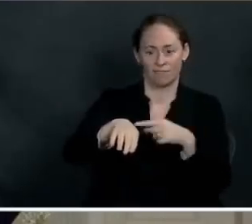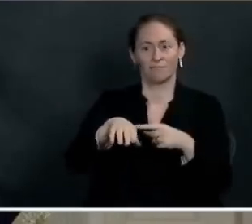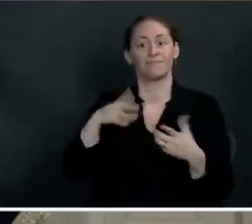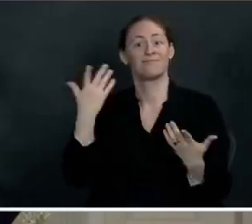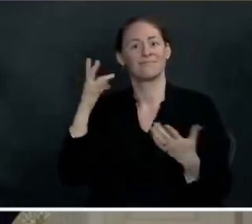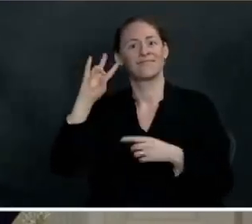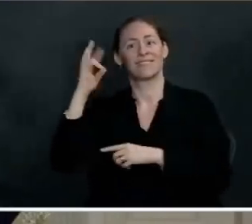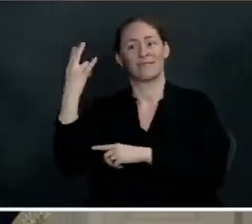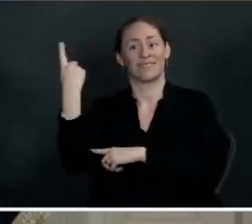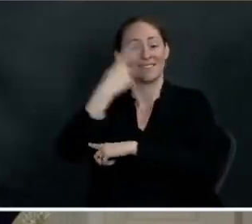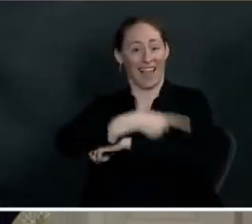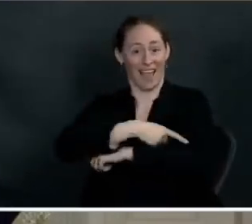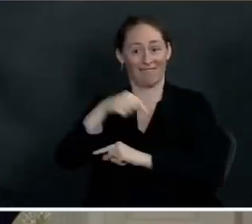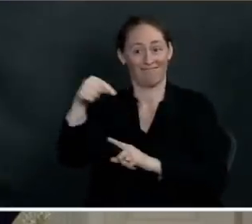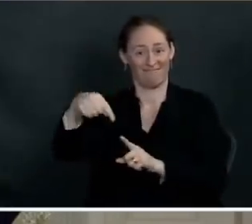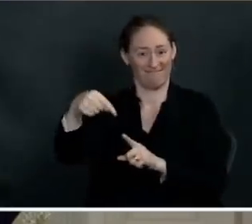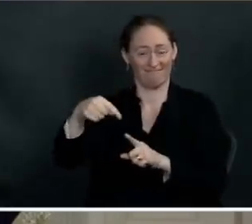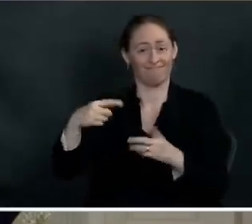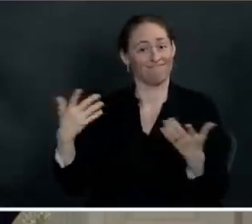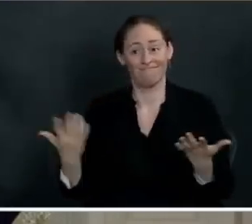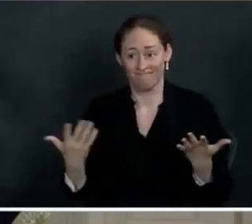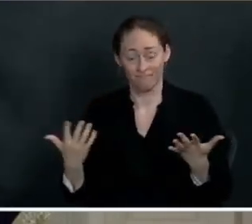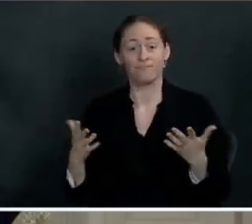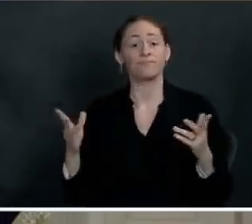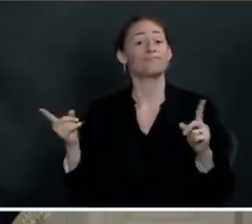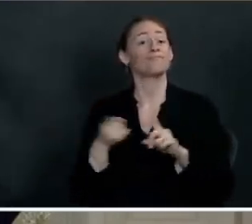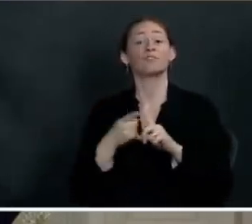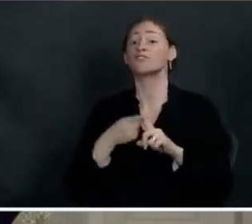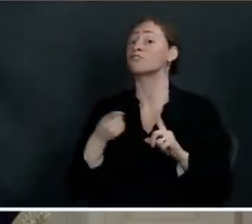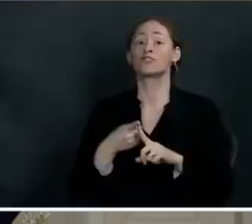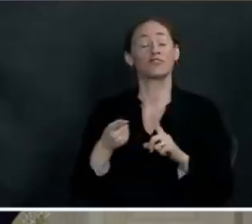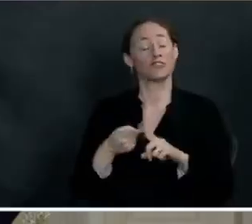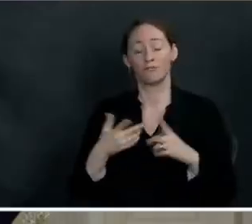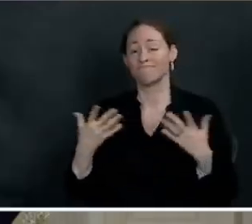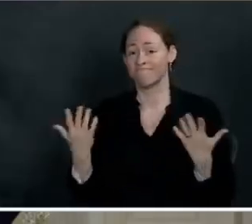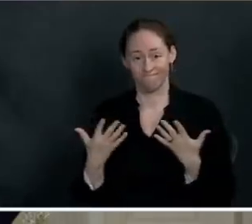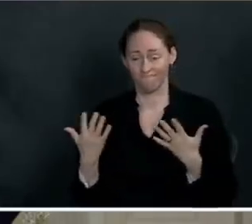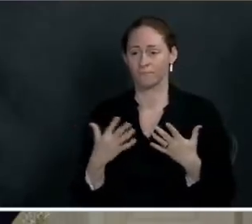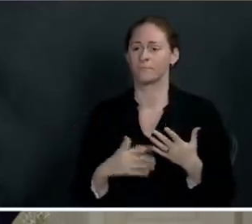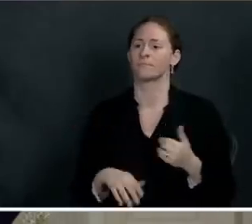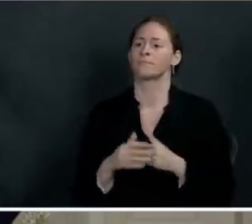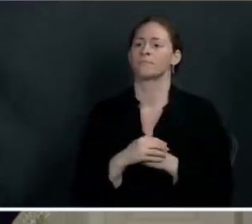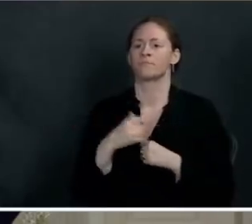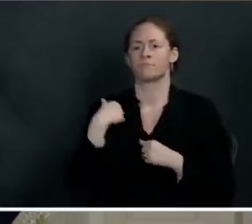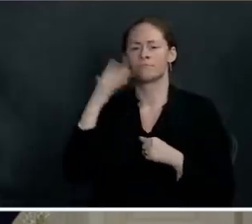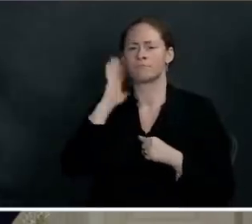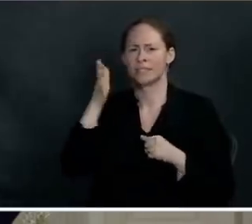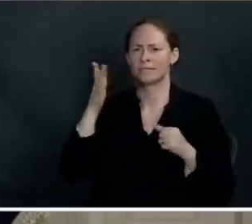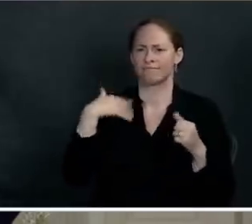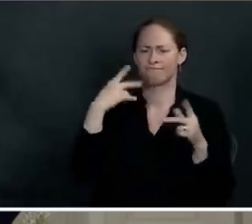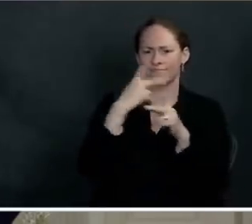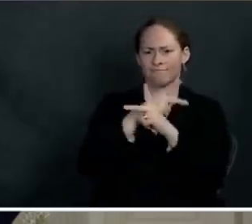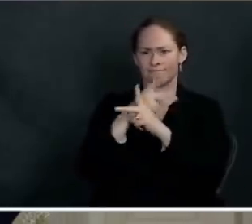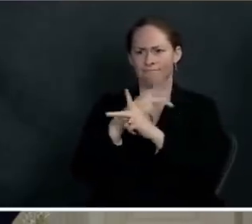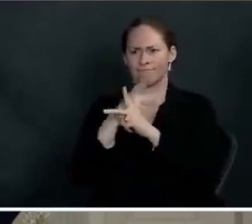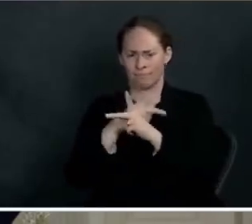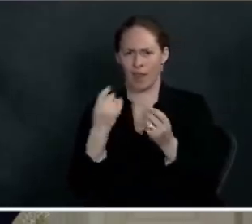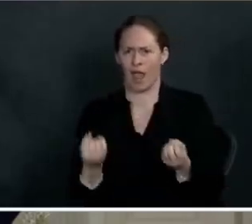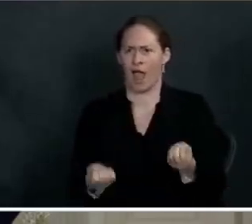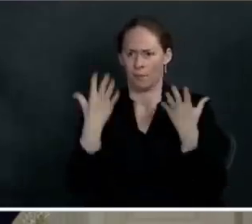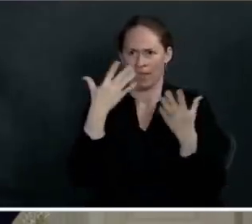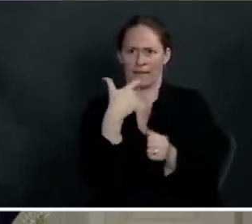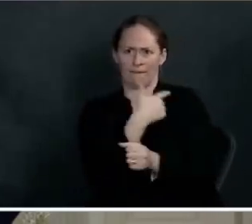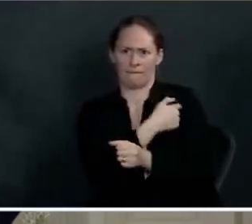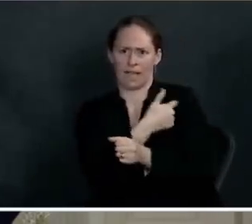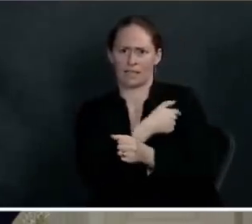presidency. First, after review of the current vaccine supply and manufacturing plans, I can